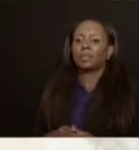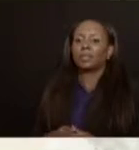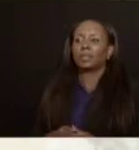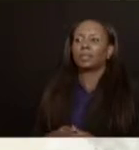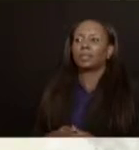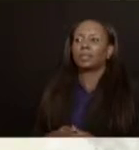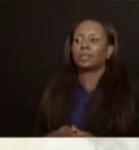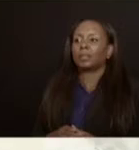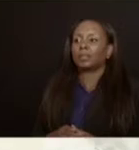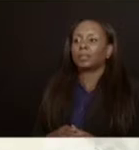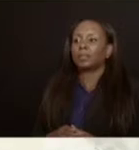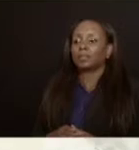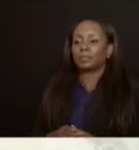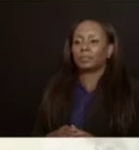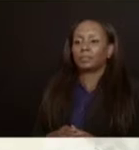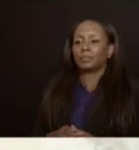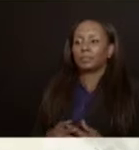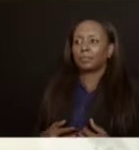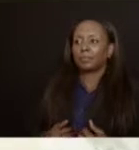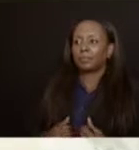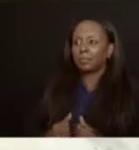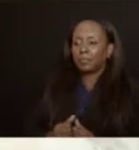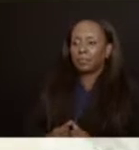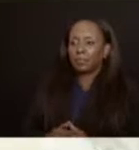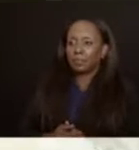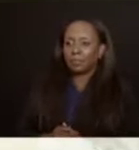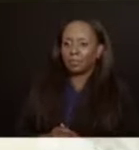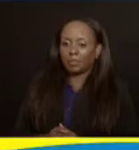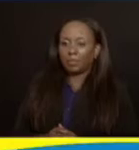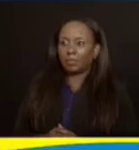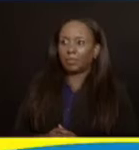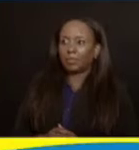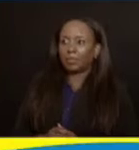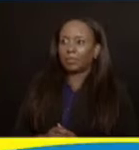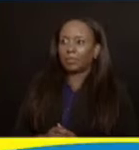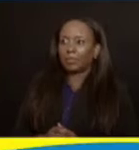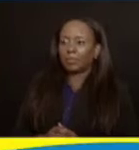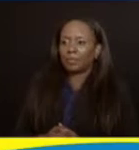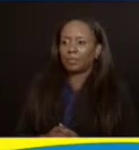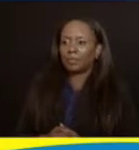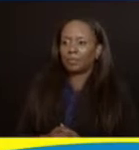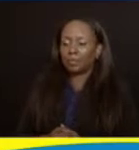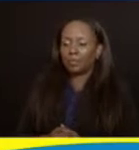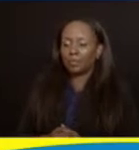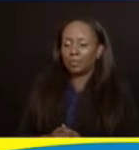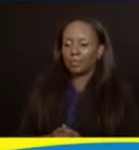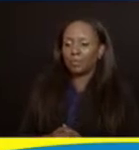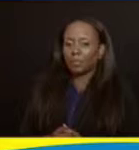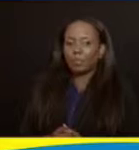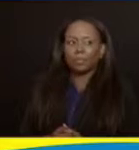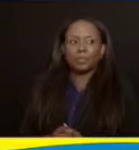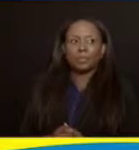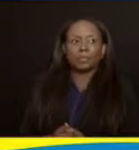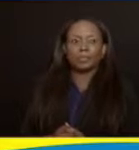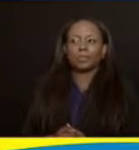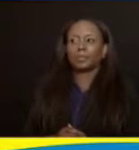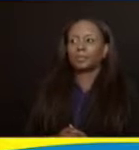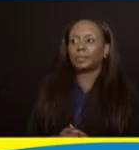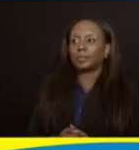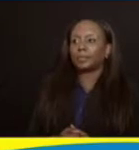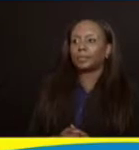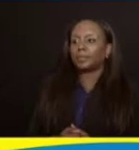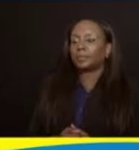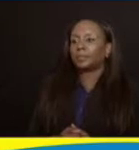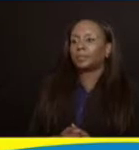Colonel Bostic. Prime Minister, the testing, will the government be paying for the testing in the